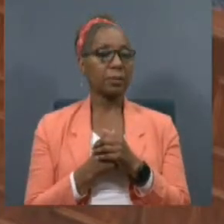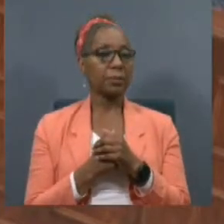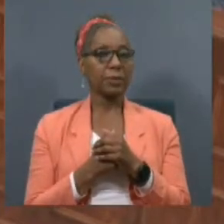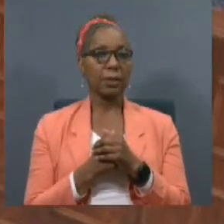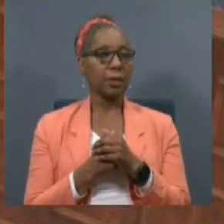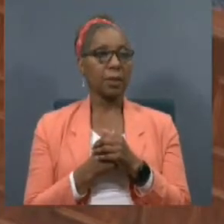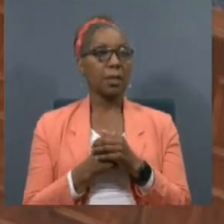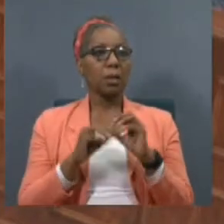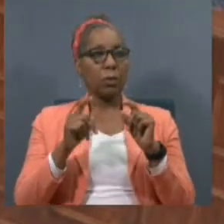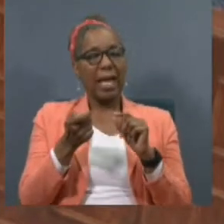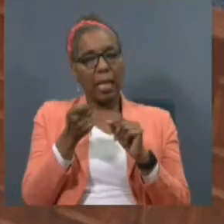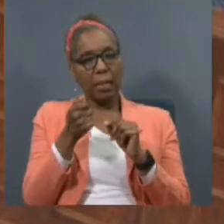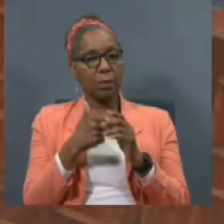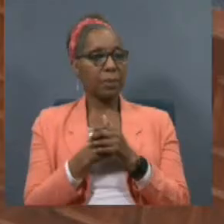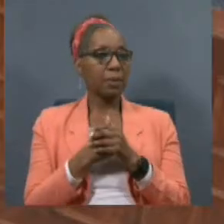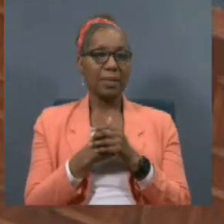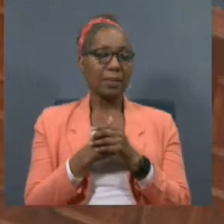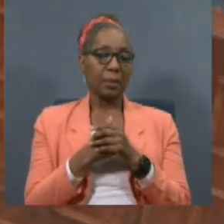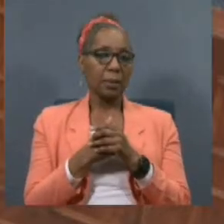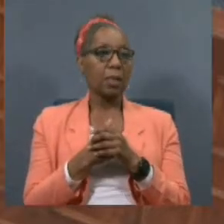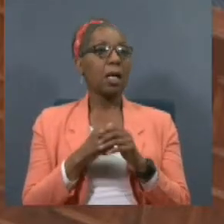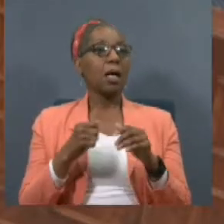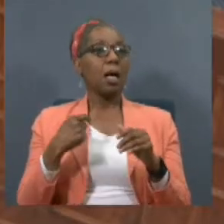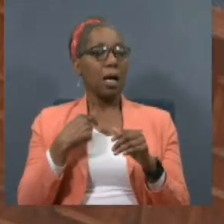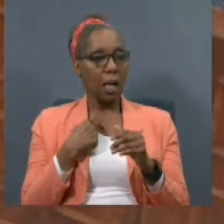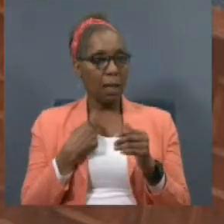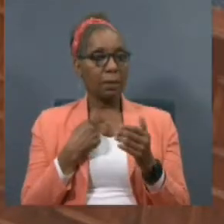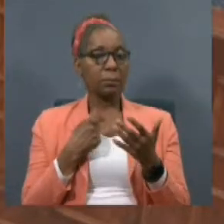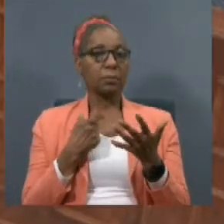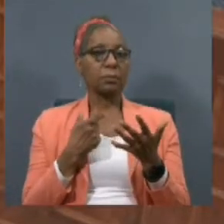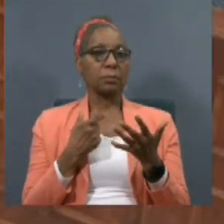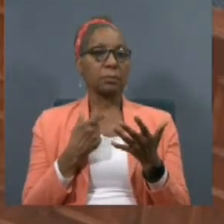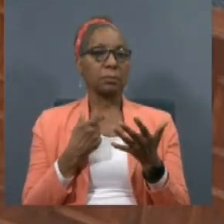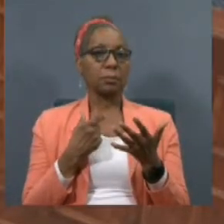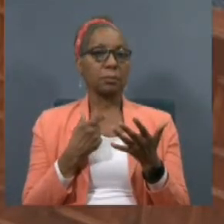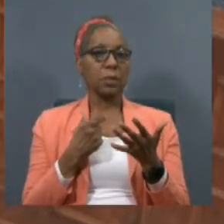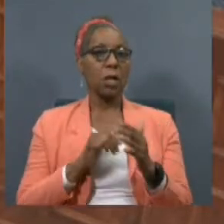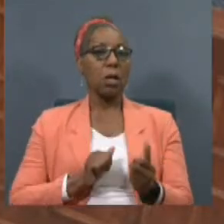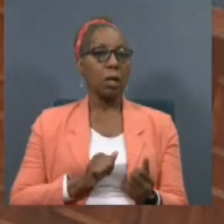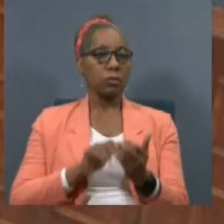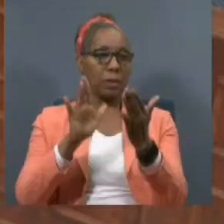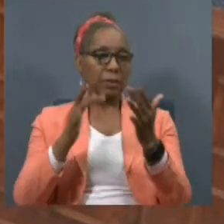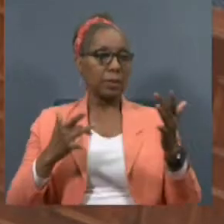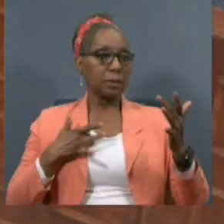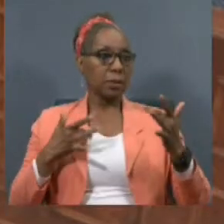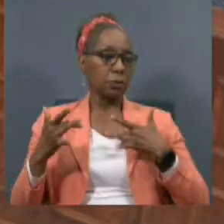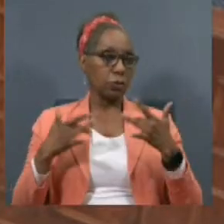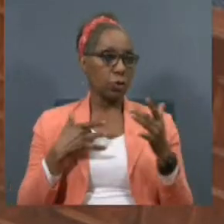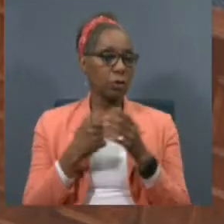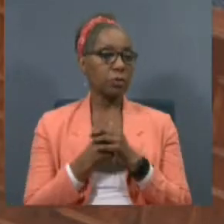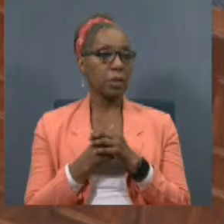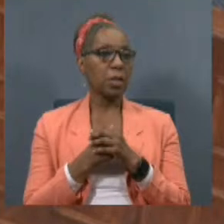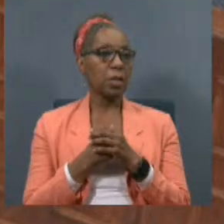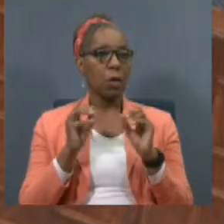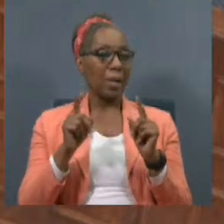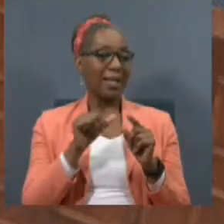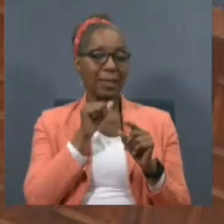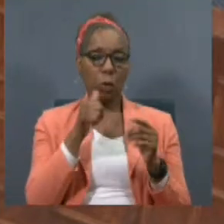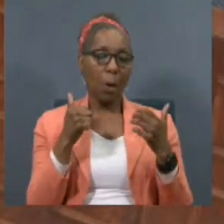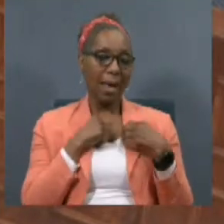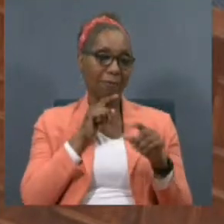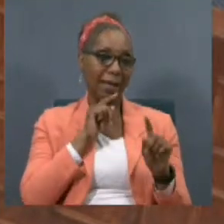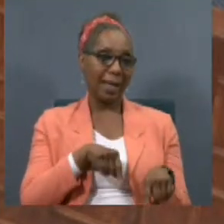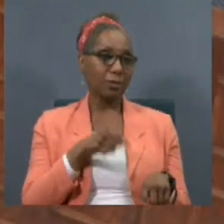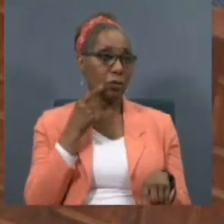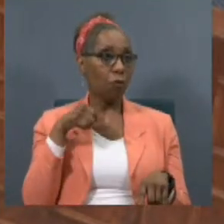I know it's a little bit beyond the purview, but I do want to address these concerns. I don't have that answer for you,